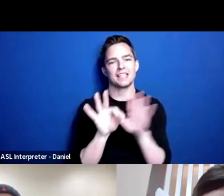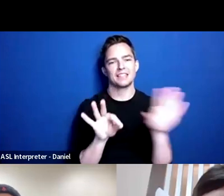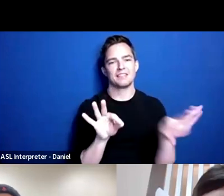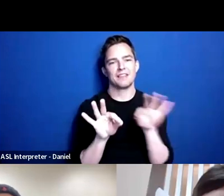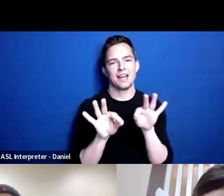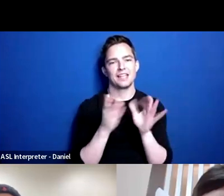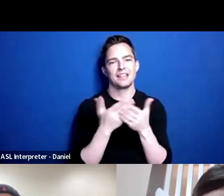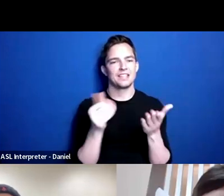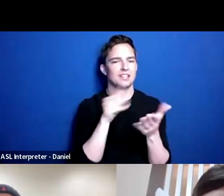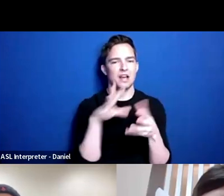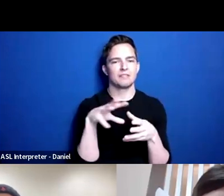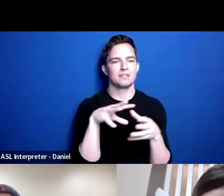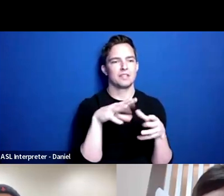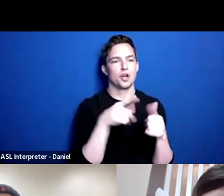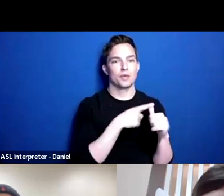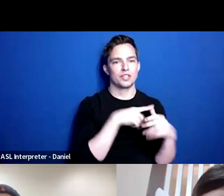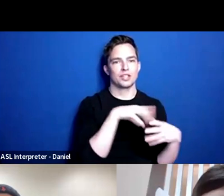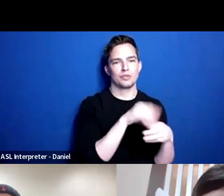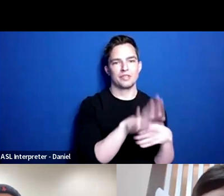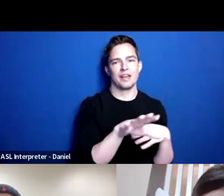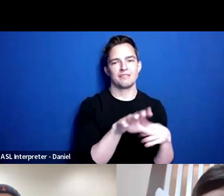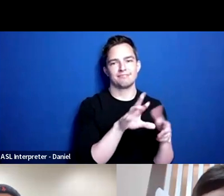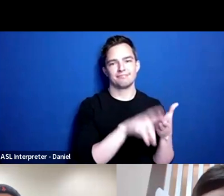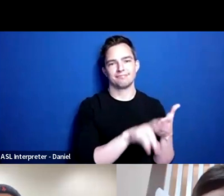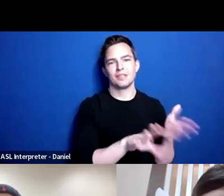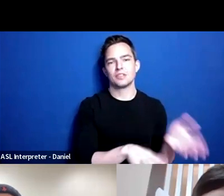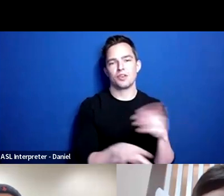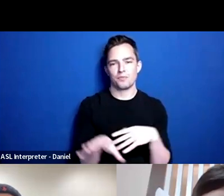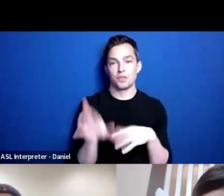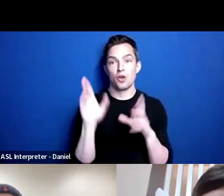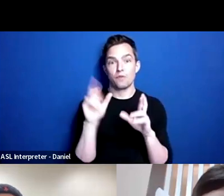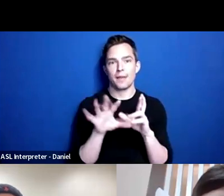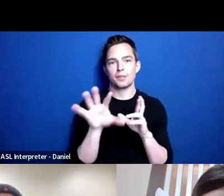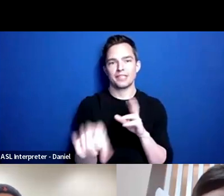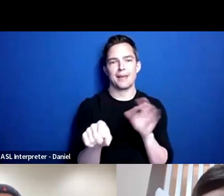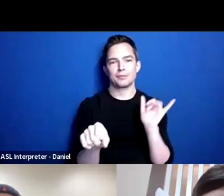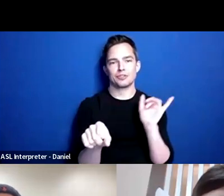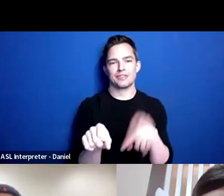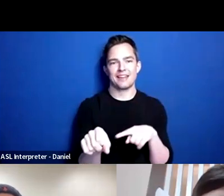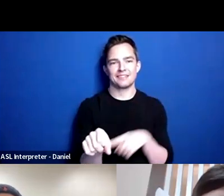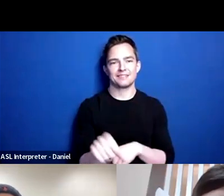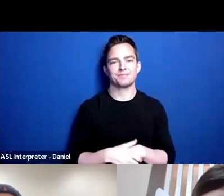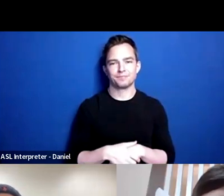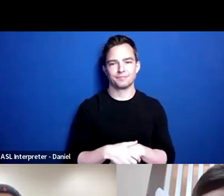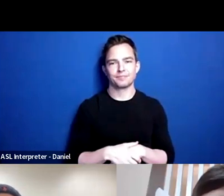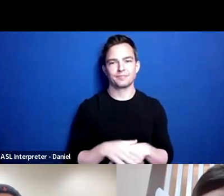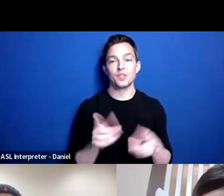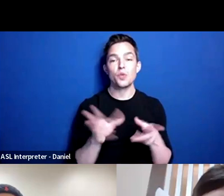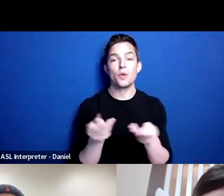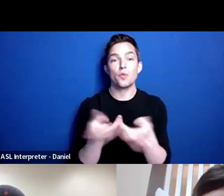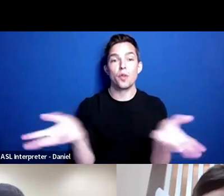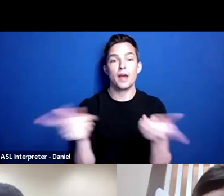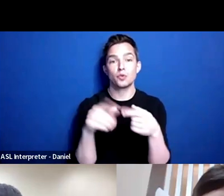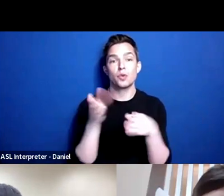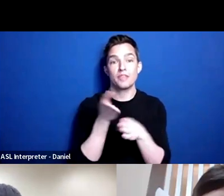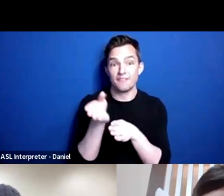not part of the findings. So hopefully we'll be able to capture that. And as we roll this out to the field, right,